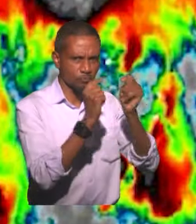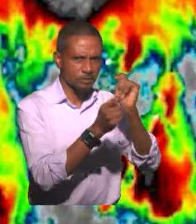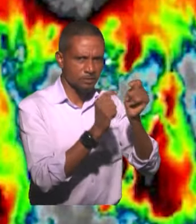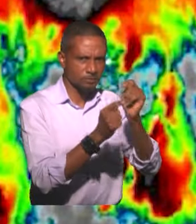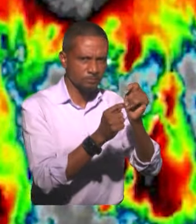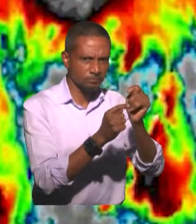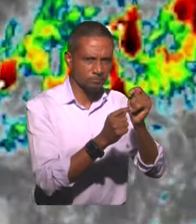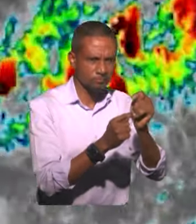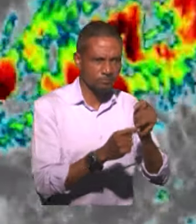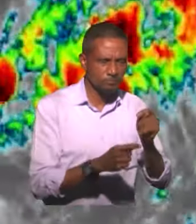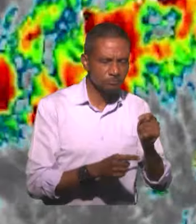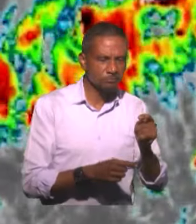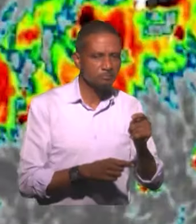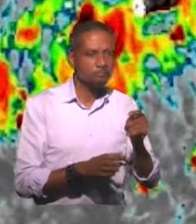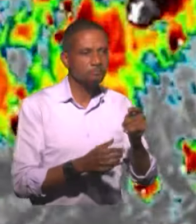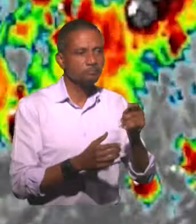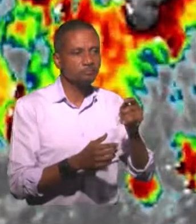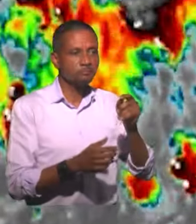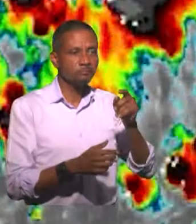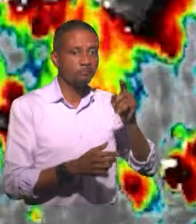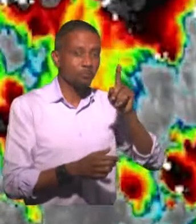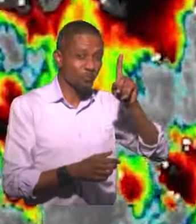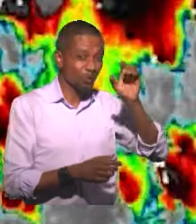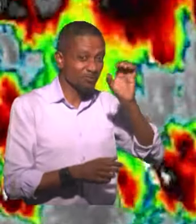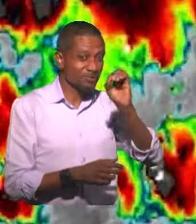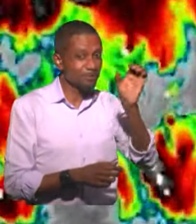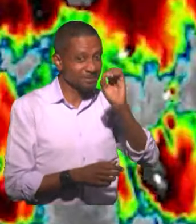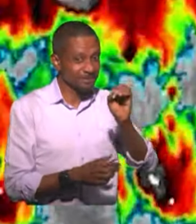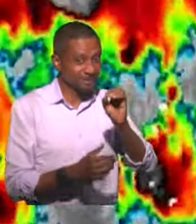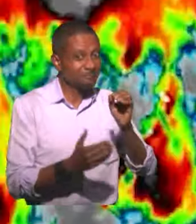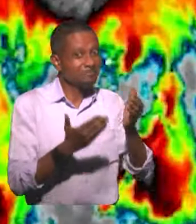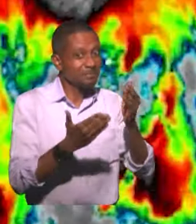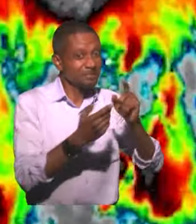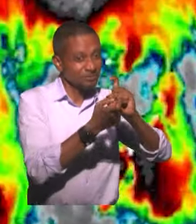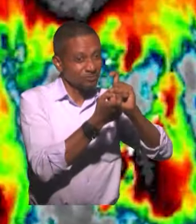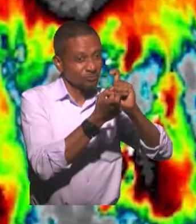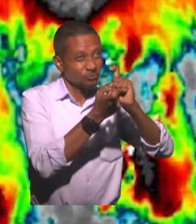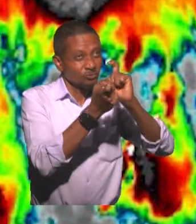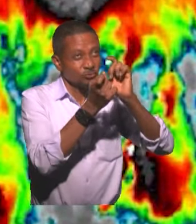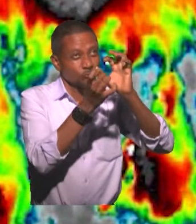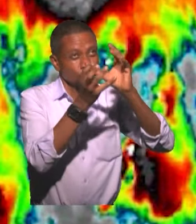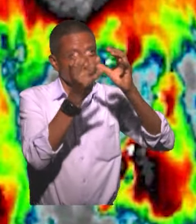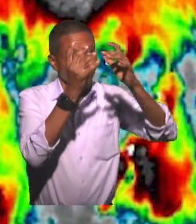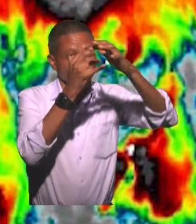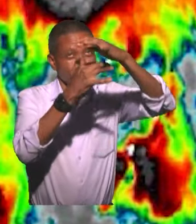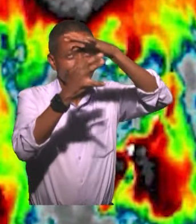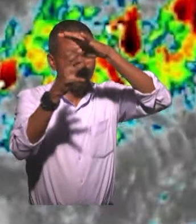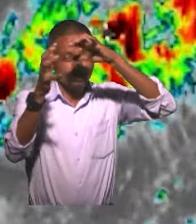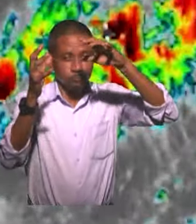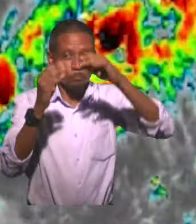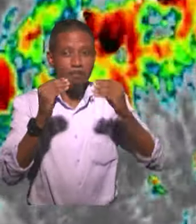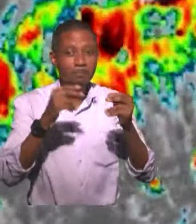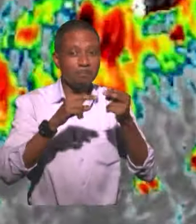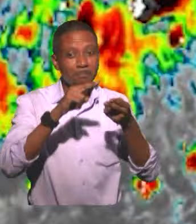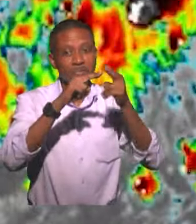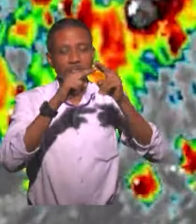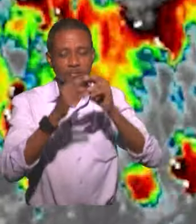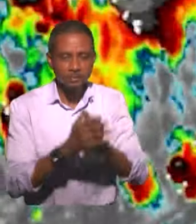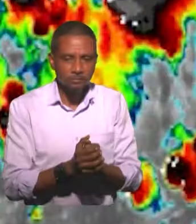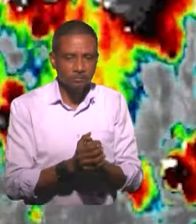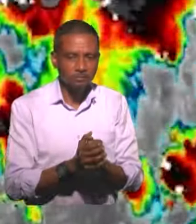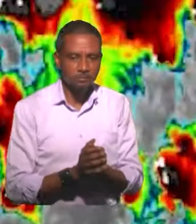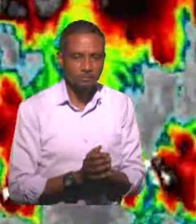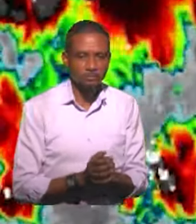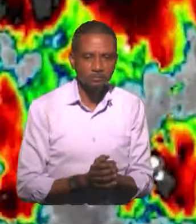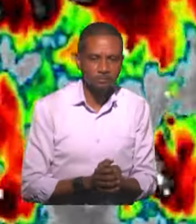near 100% chance of developing into a tropical depression over the next 24 hours. In this regard, as first responders, the RDLG